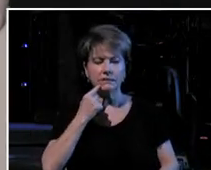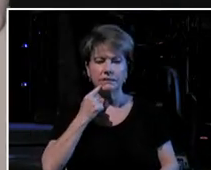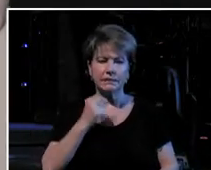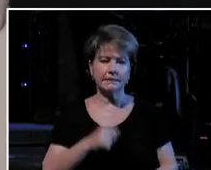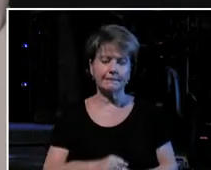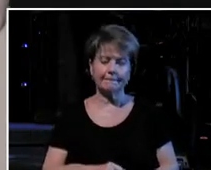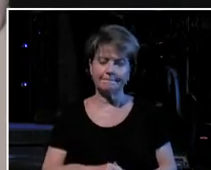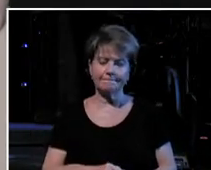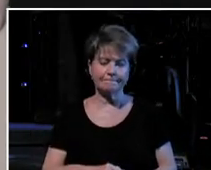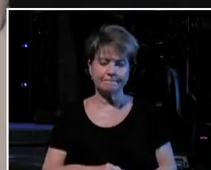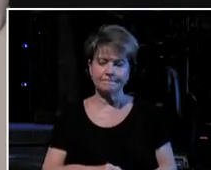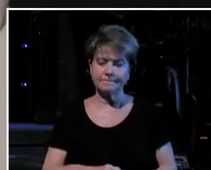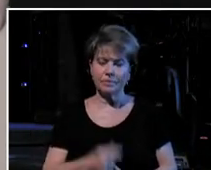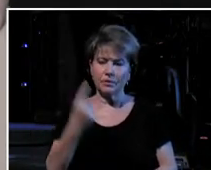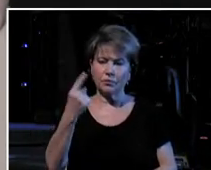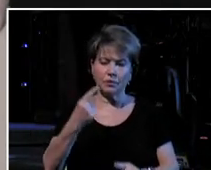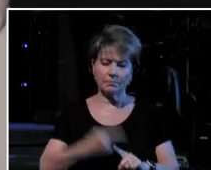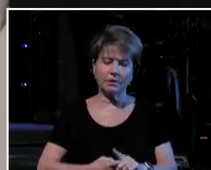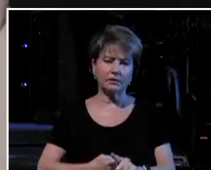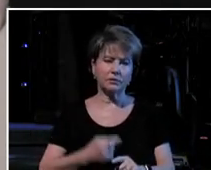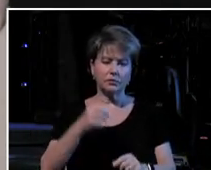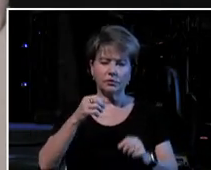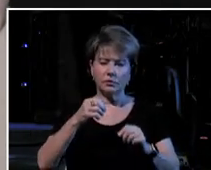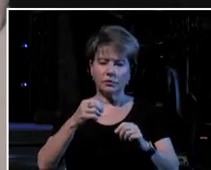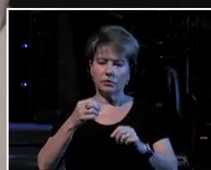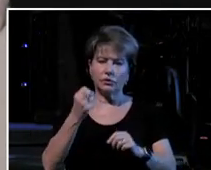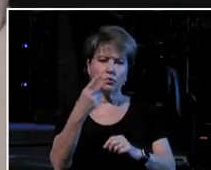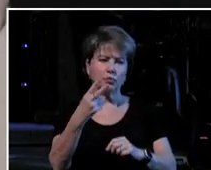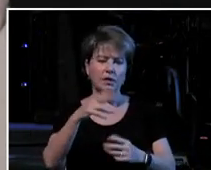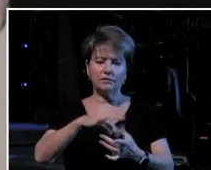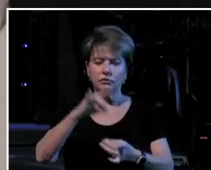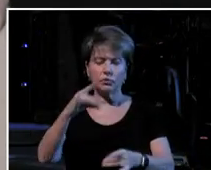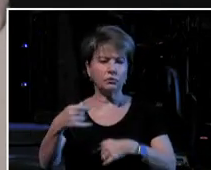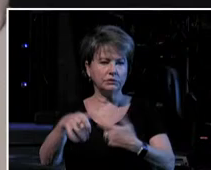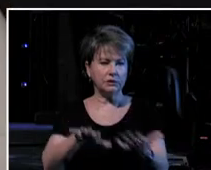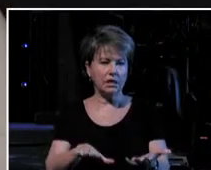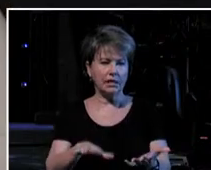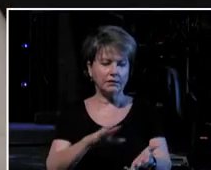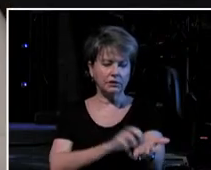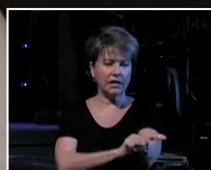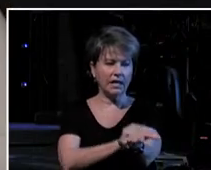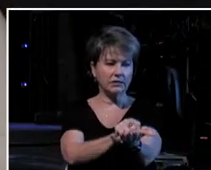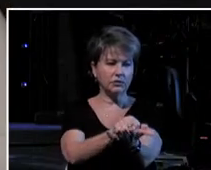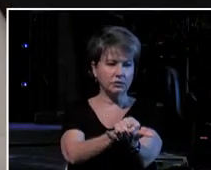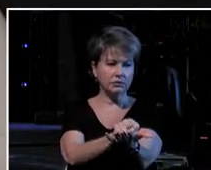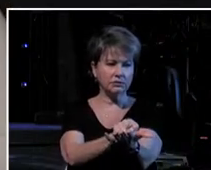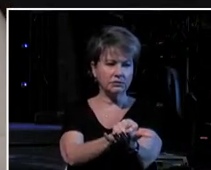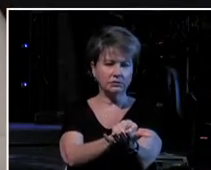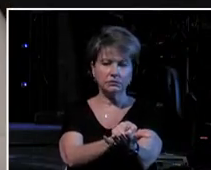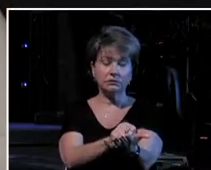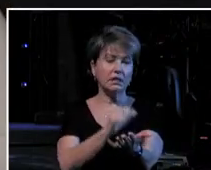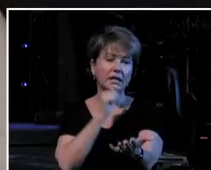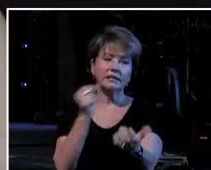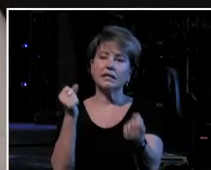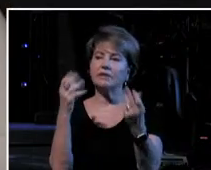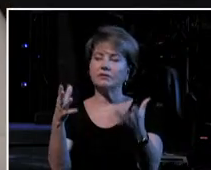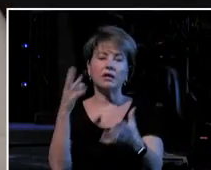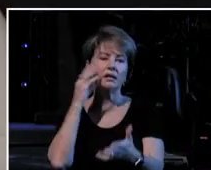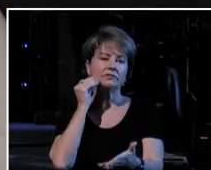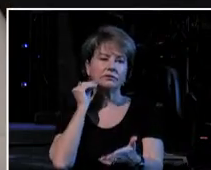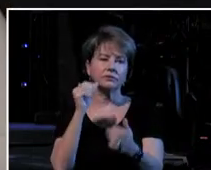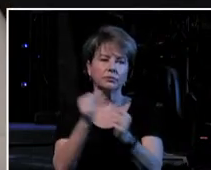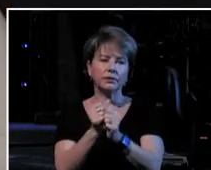I remember that 1 month we lost 12 souls to cancer. I didn't have very much experience with losing